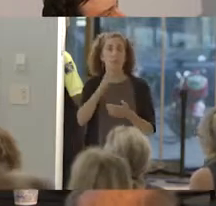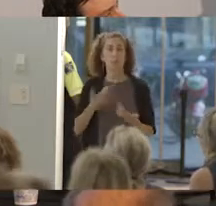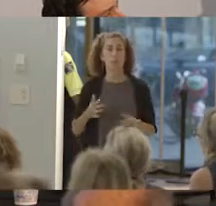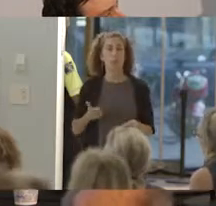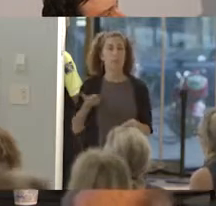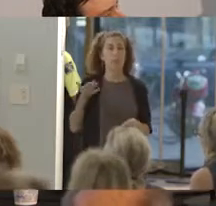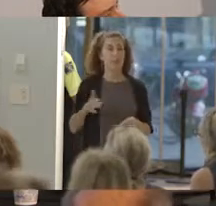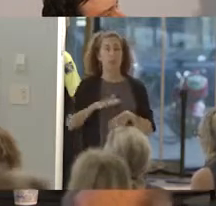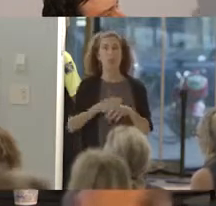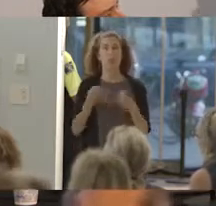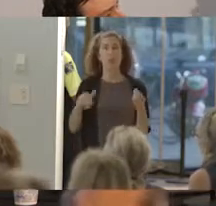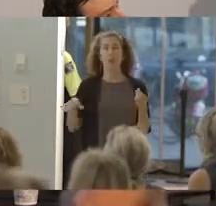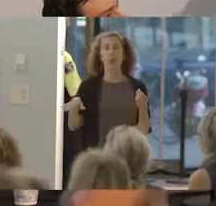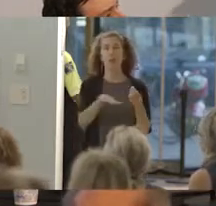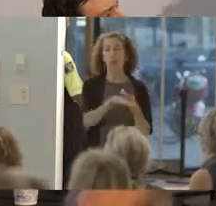what's important.